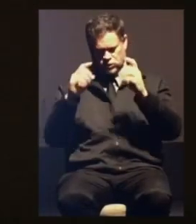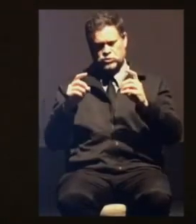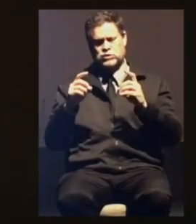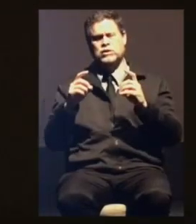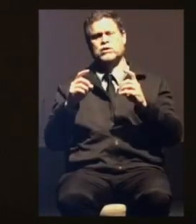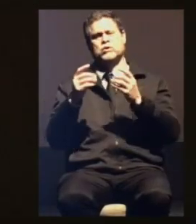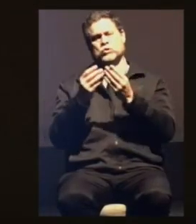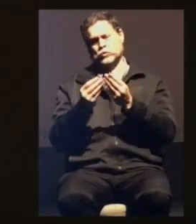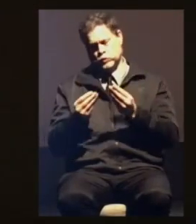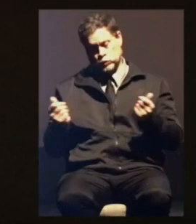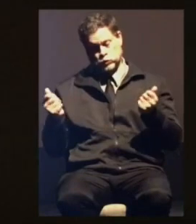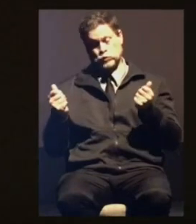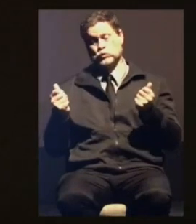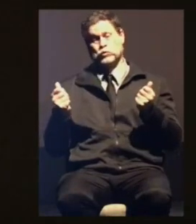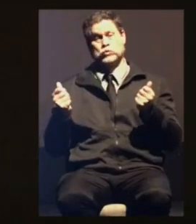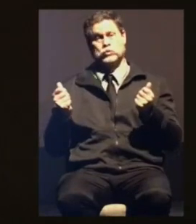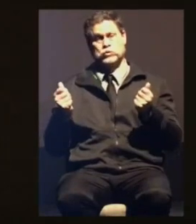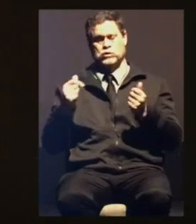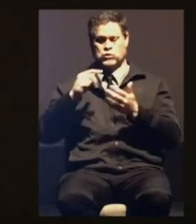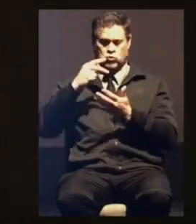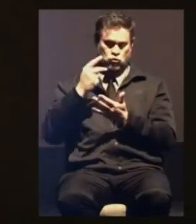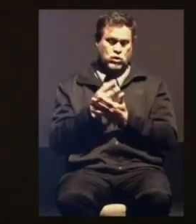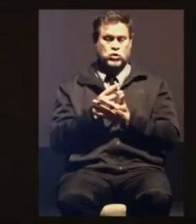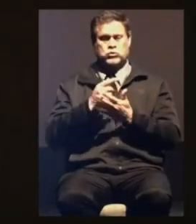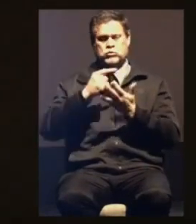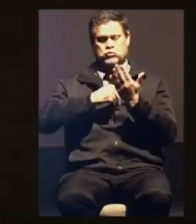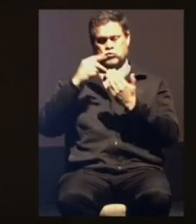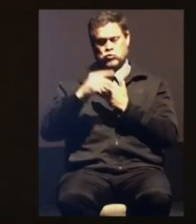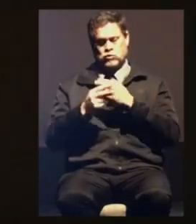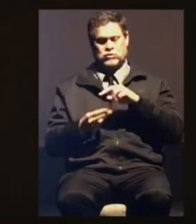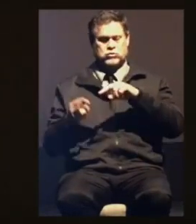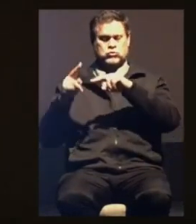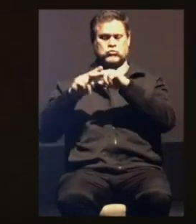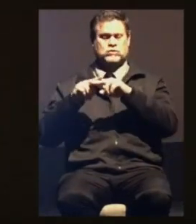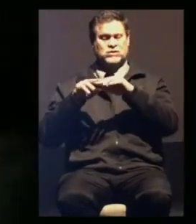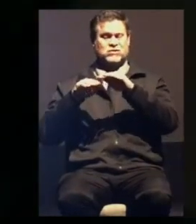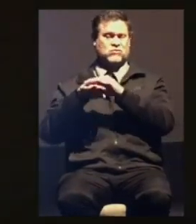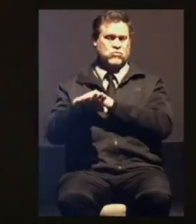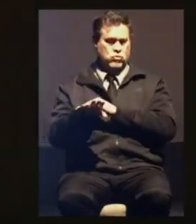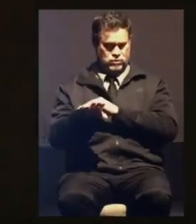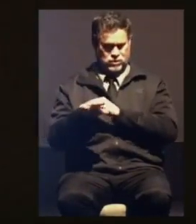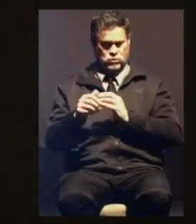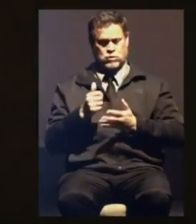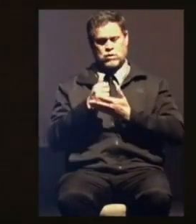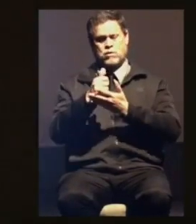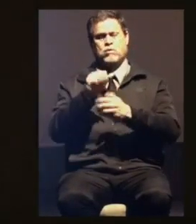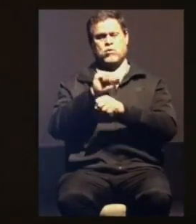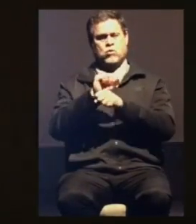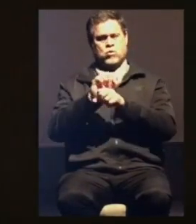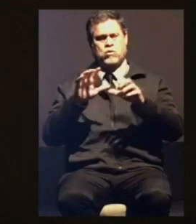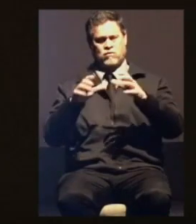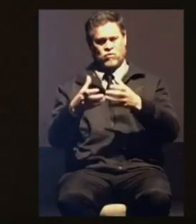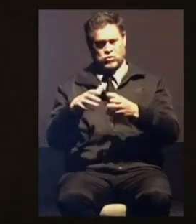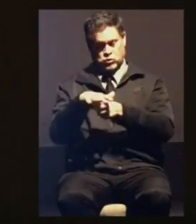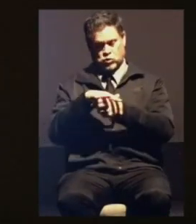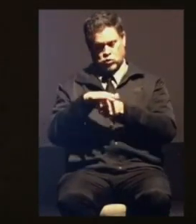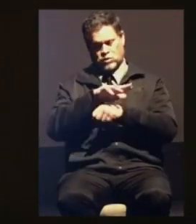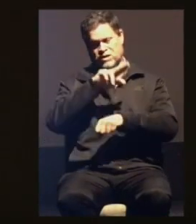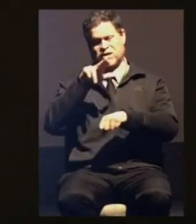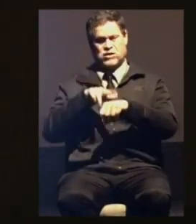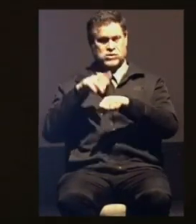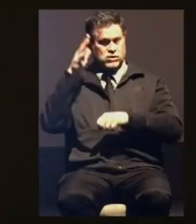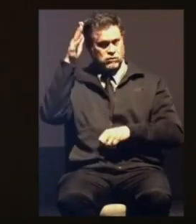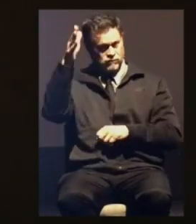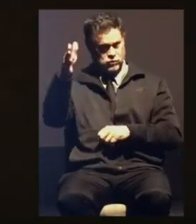So a solution has been that our graduate program has increased its enrollment, which will help the workforce locally and nationally in